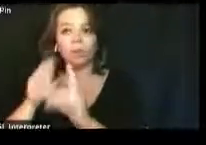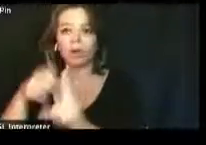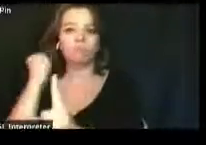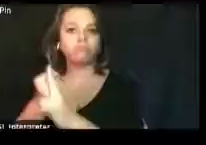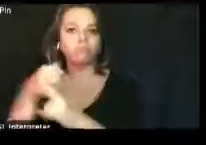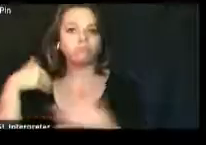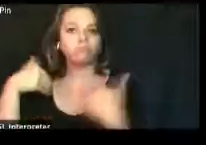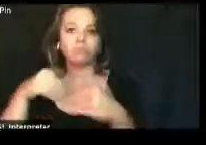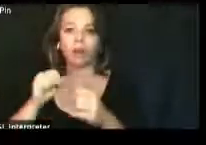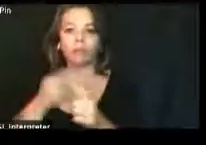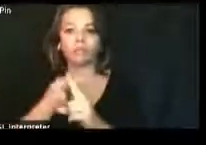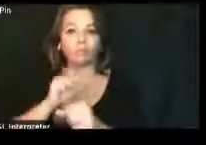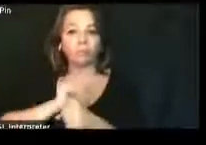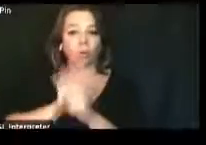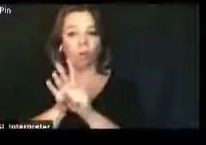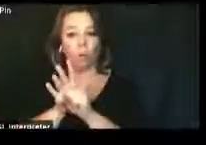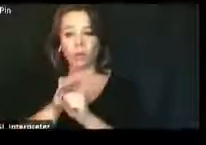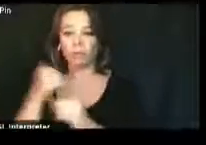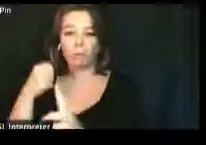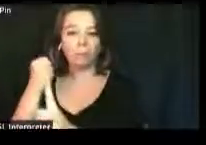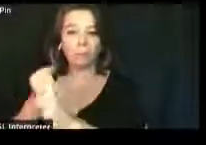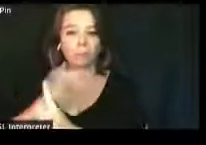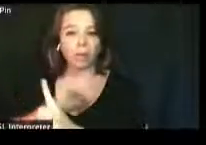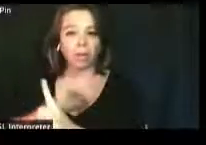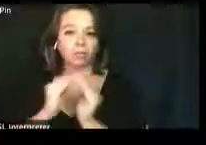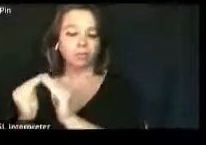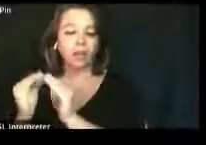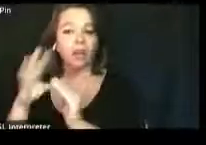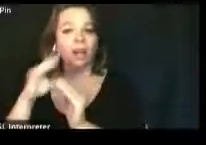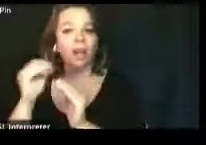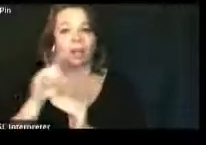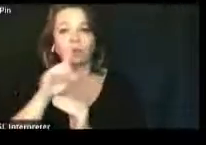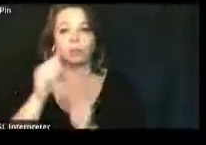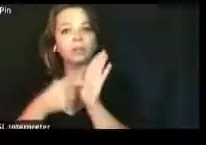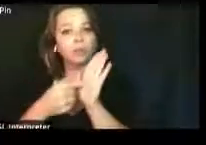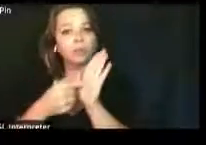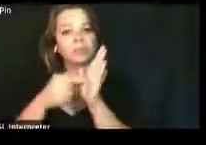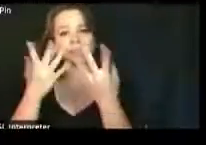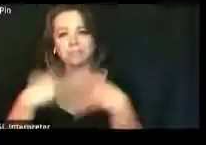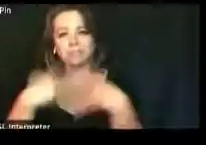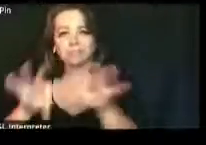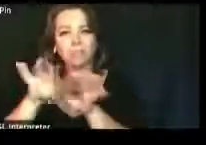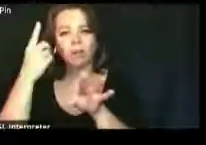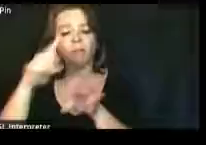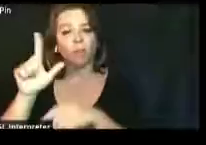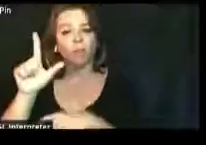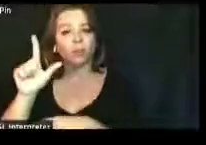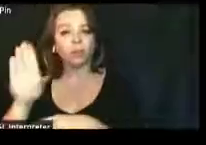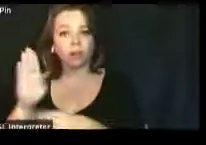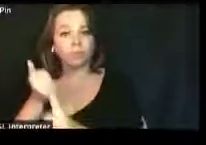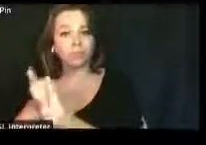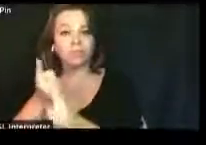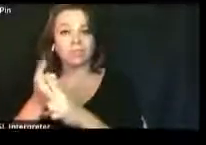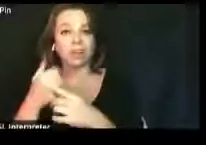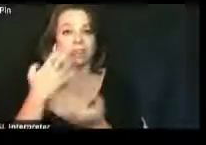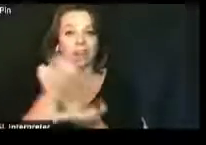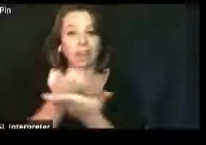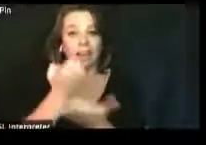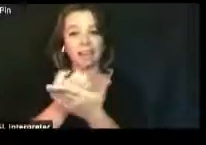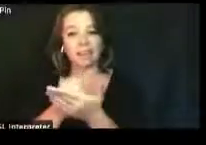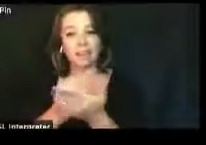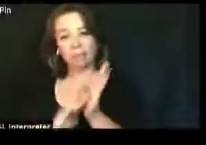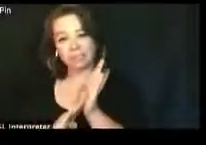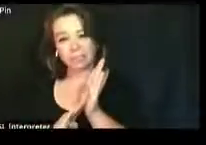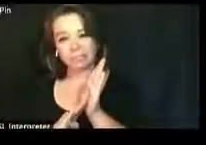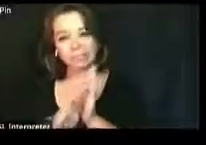pandemic, and representation is critical to Long Beach lasting economic recovery. And keeping our